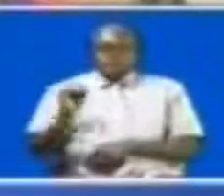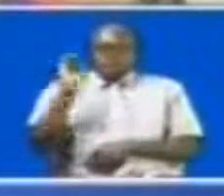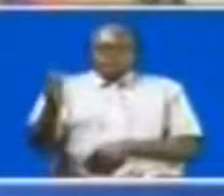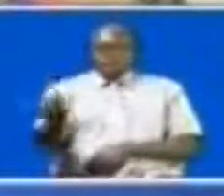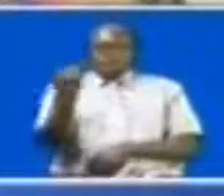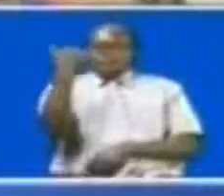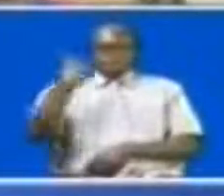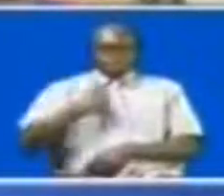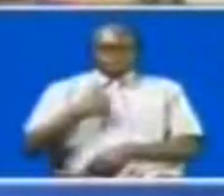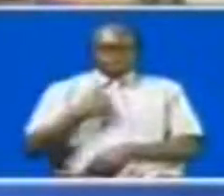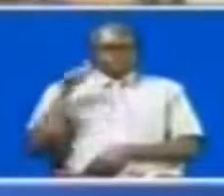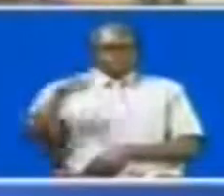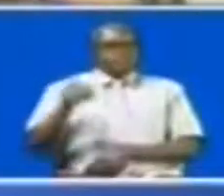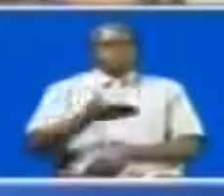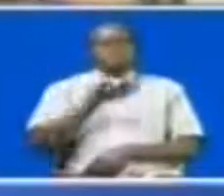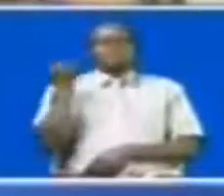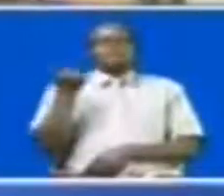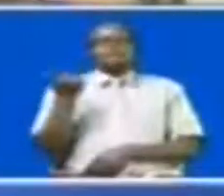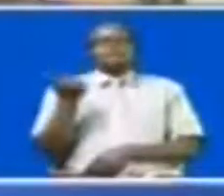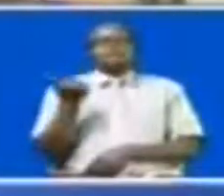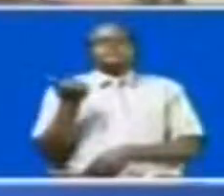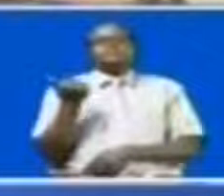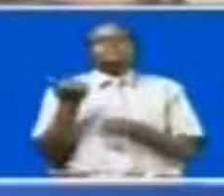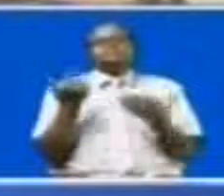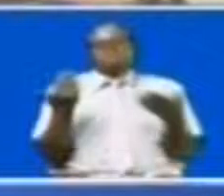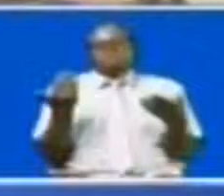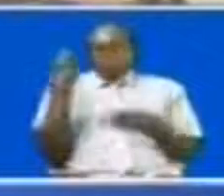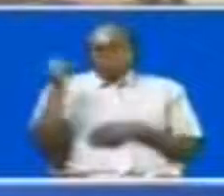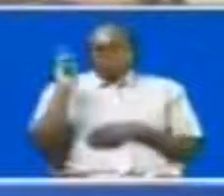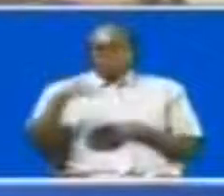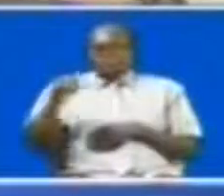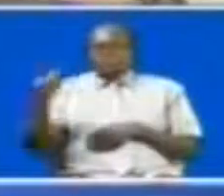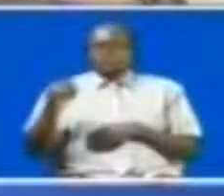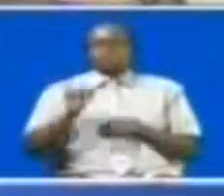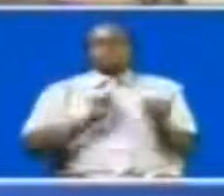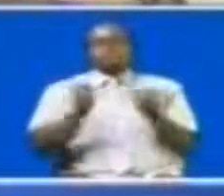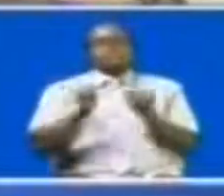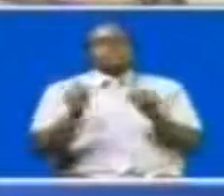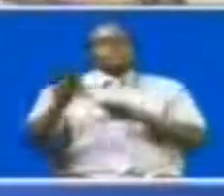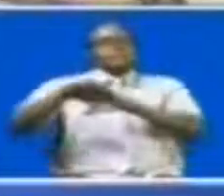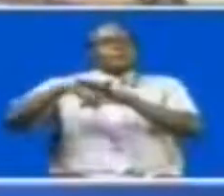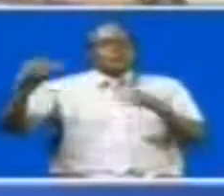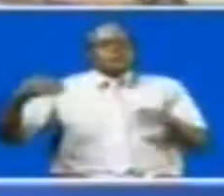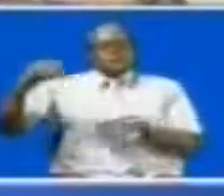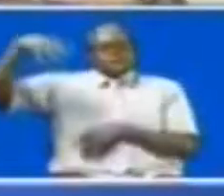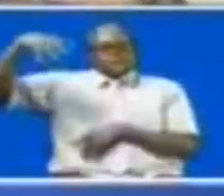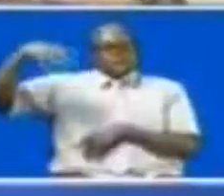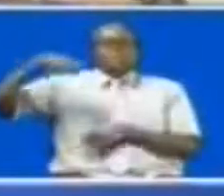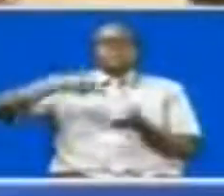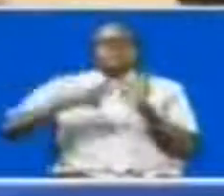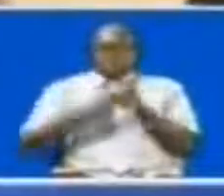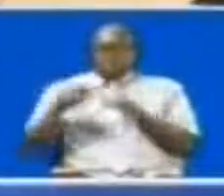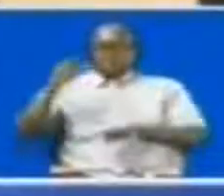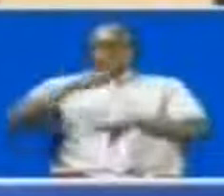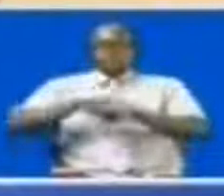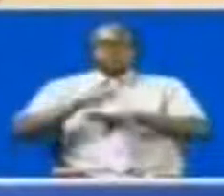you ask me, this is the best facilities because if you are going to compete outside and they're training outside, that is your